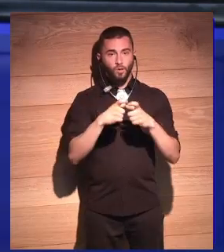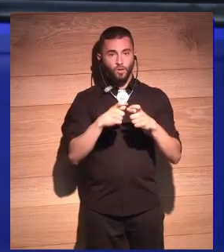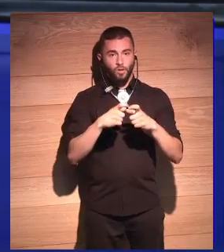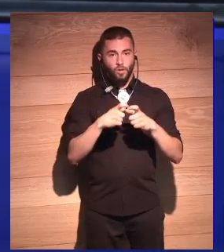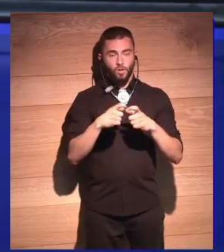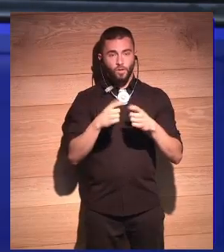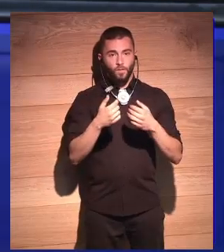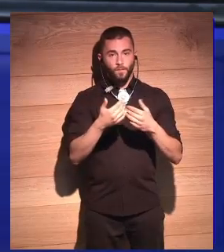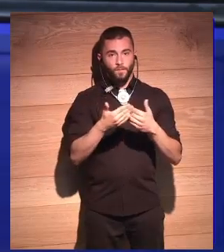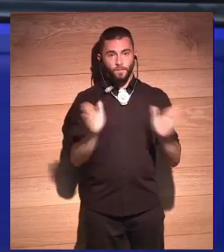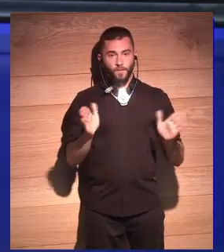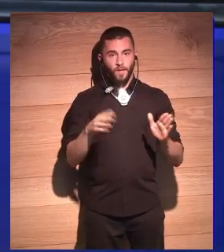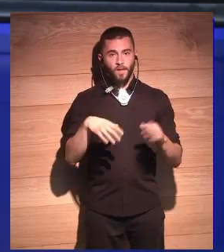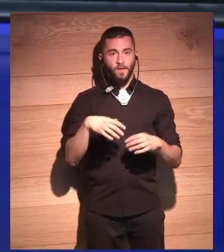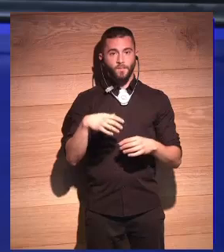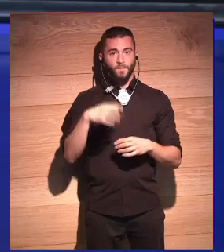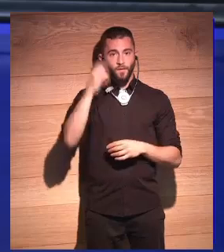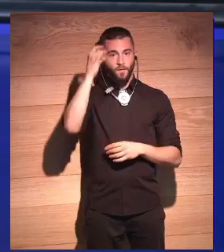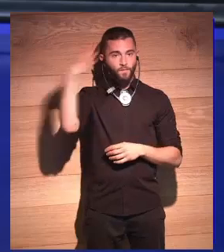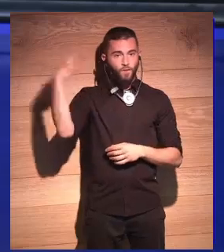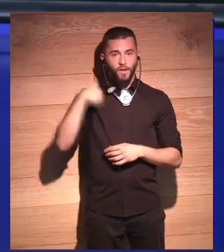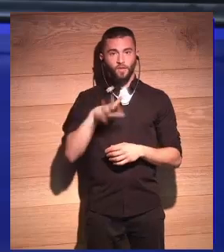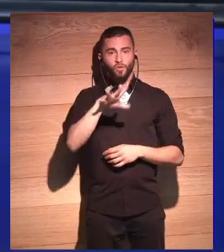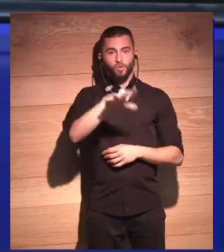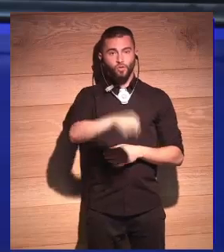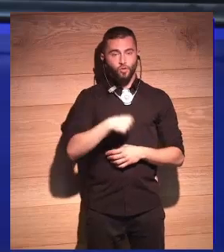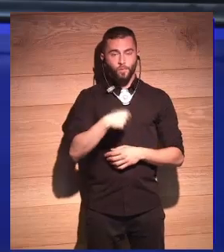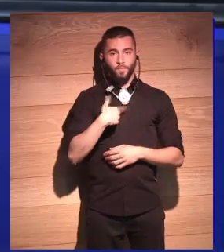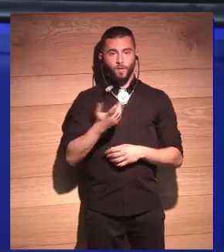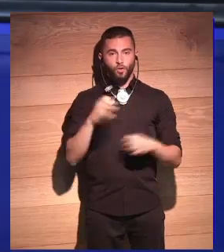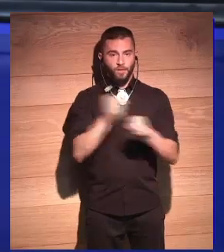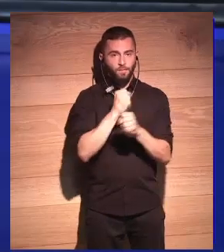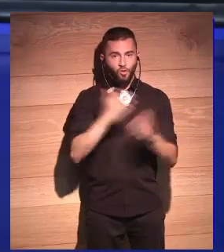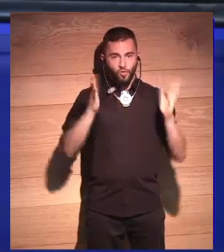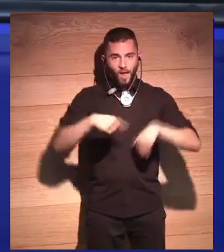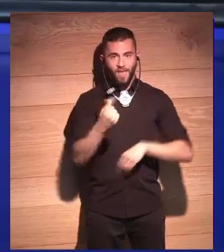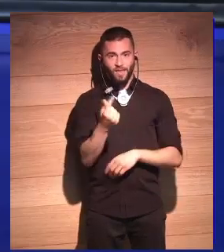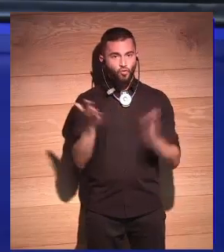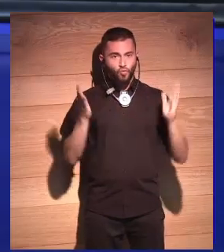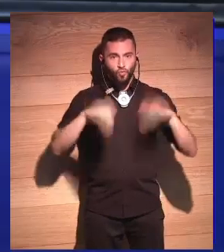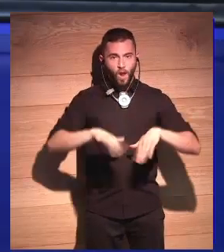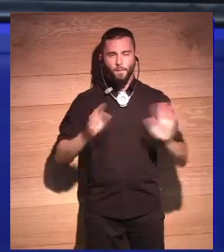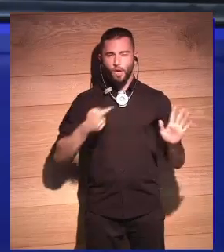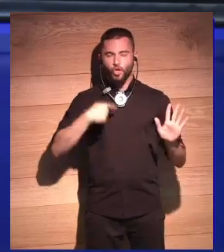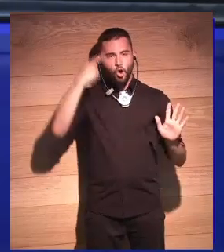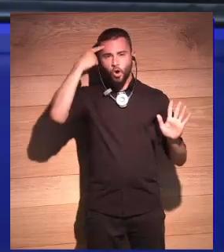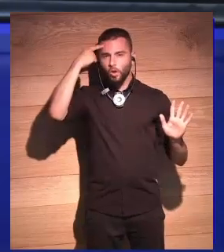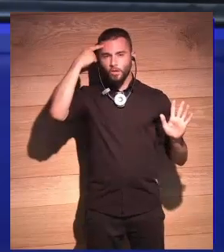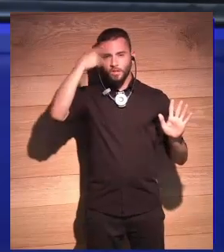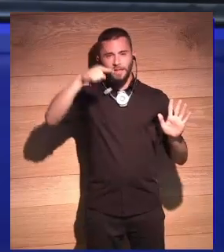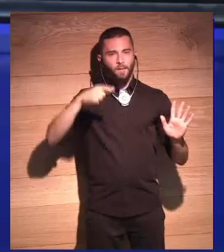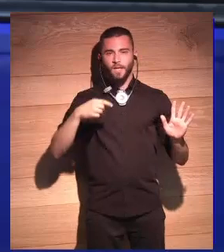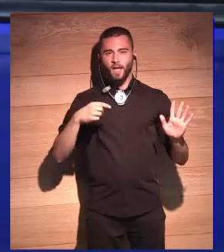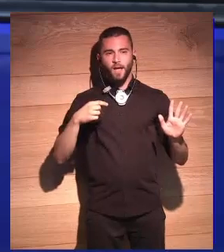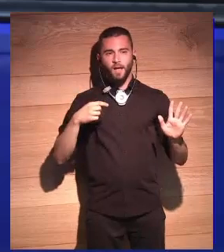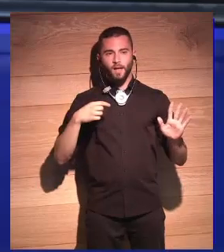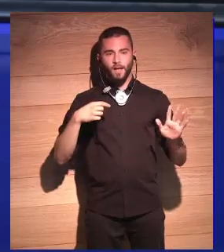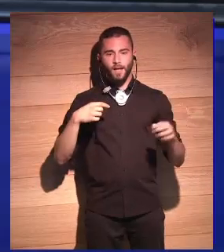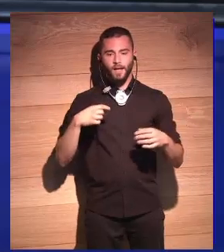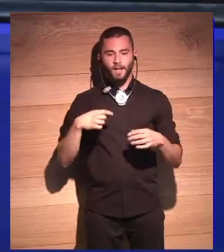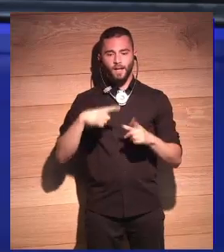have a job, was in university, didn't have any money, but I knew I wanted to go and see a space shuttle. For me,